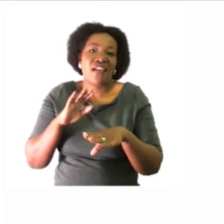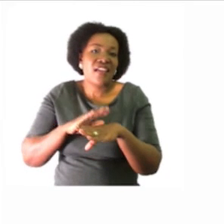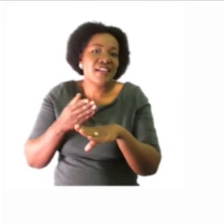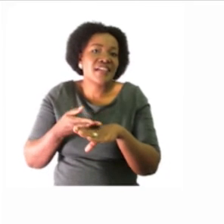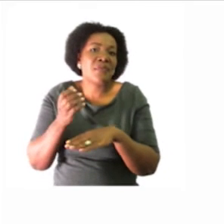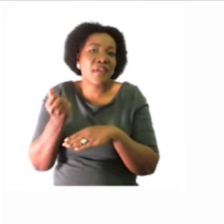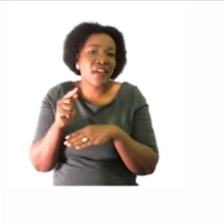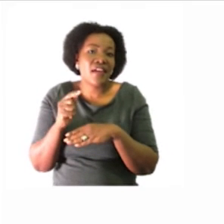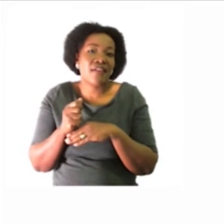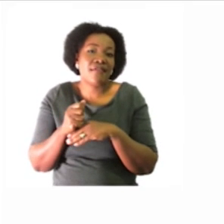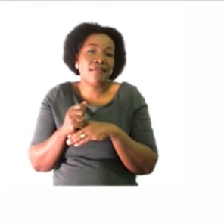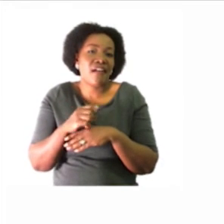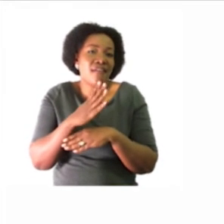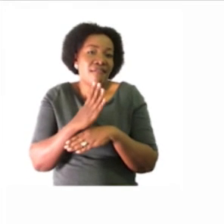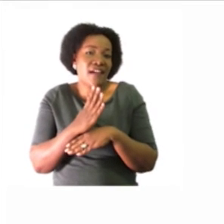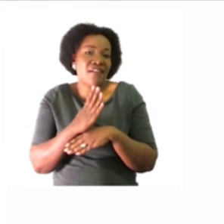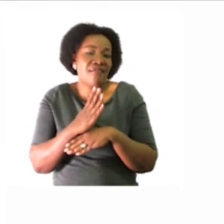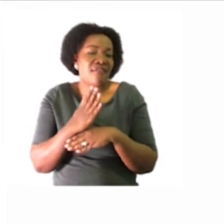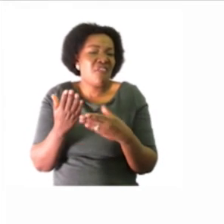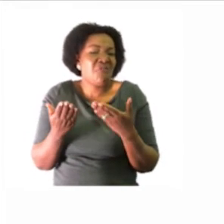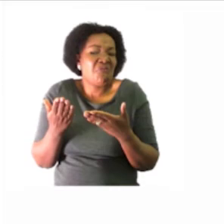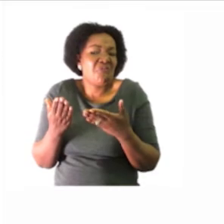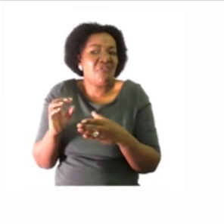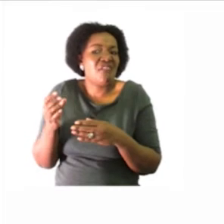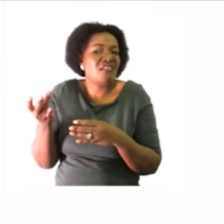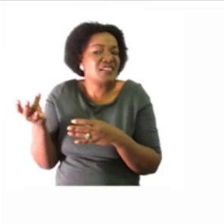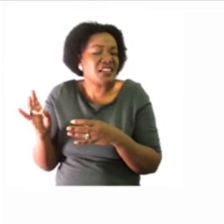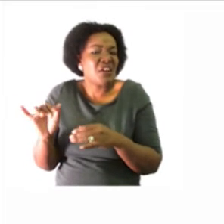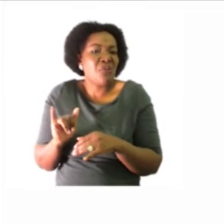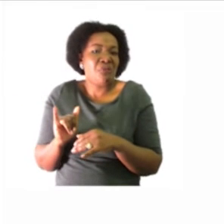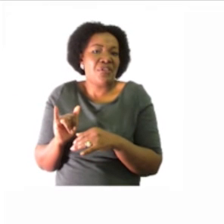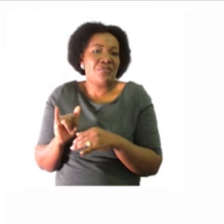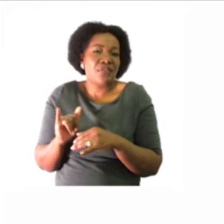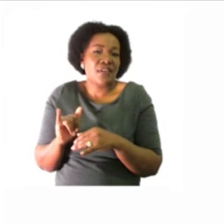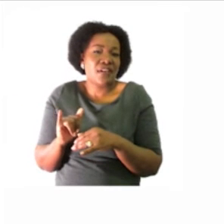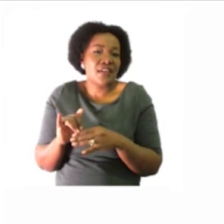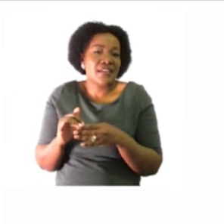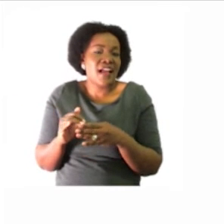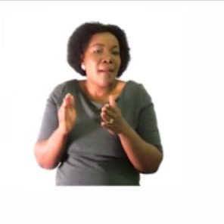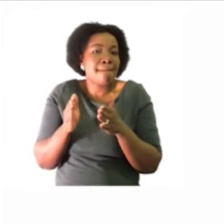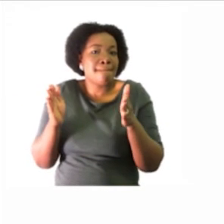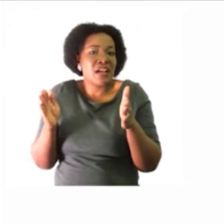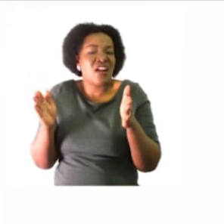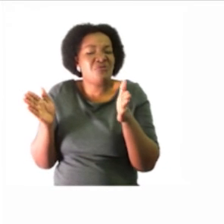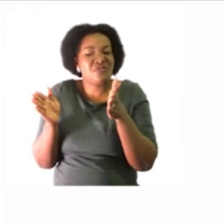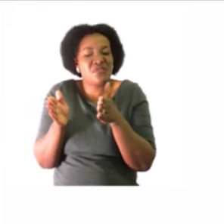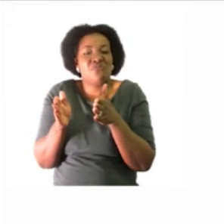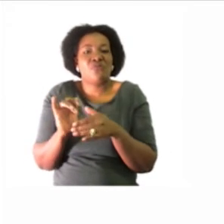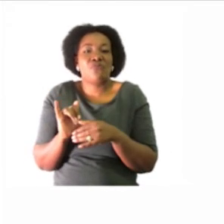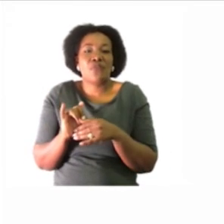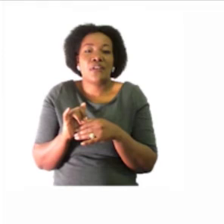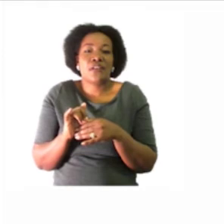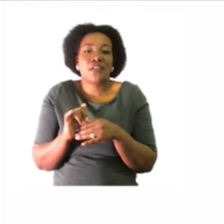you. 5 or 7, which is more and which is less? Then we